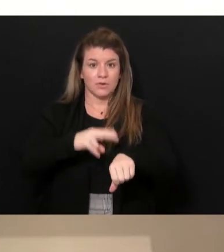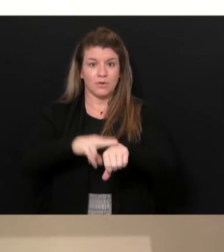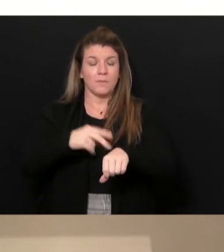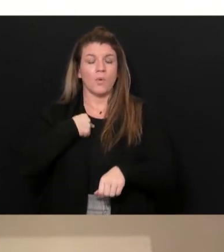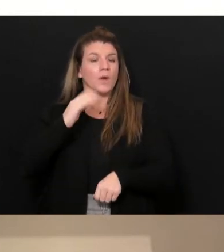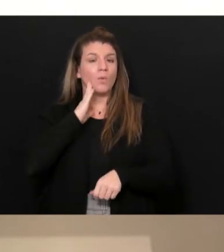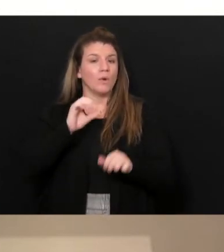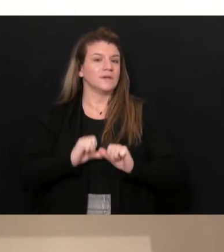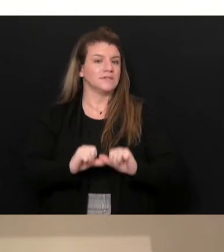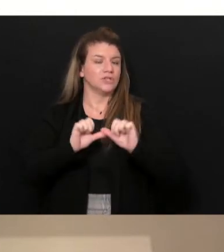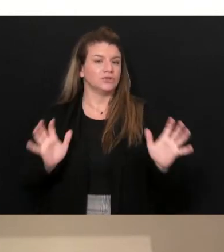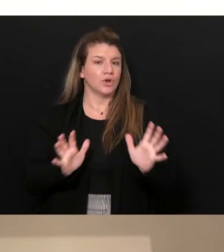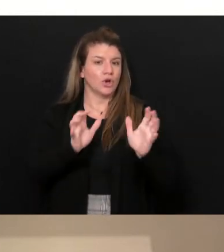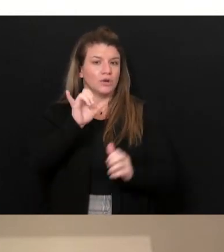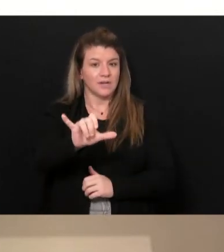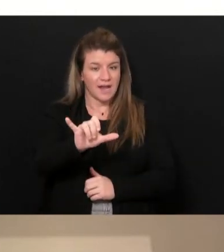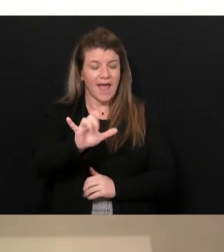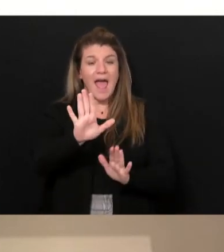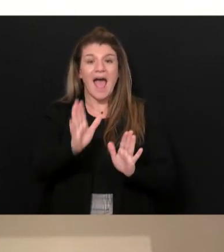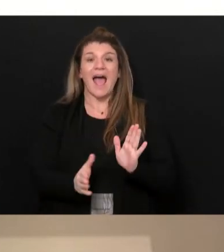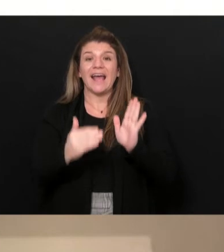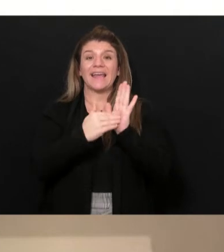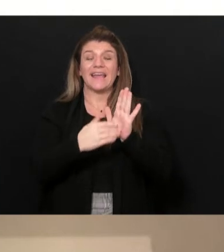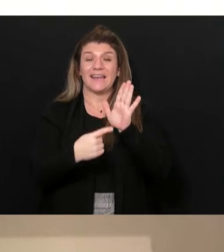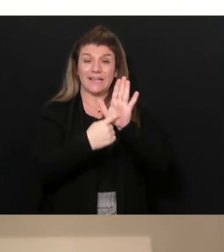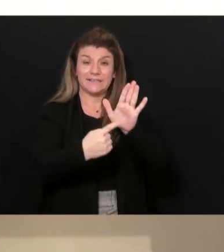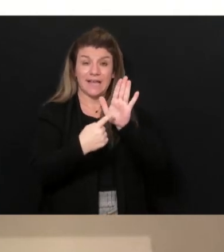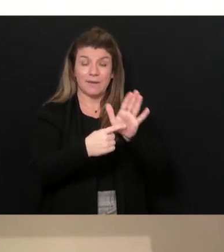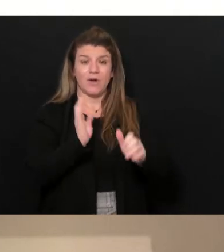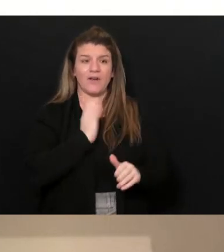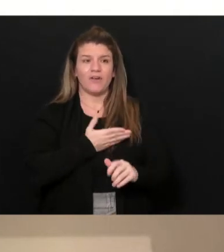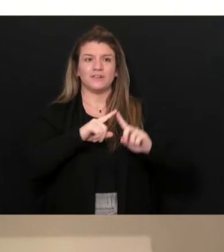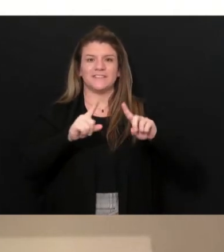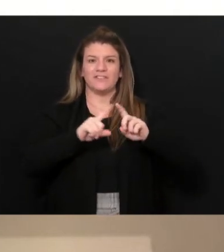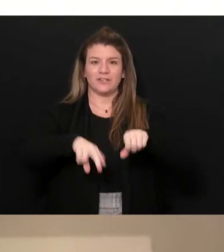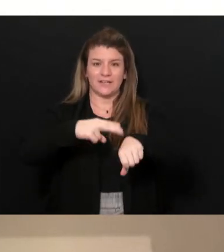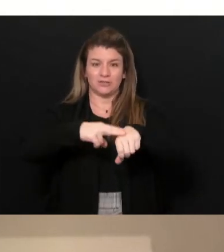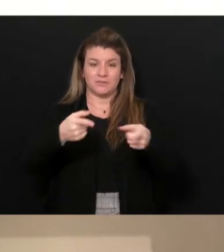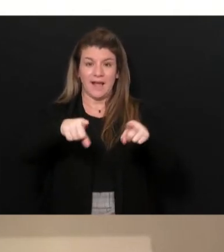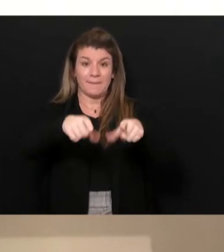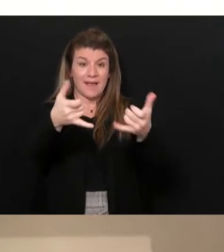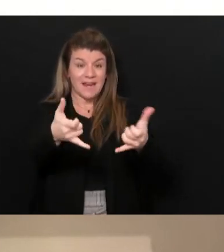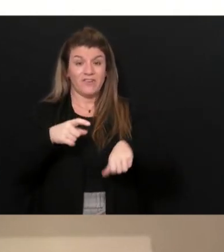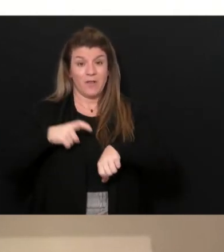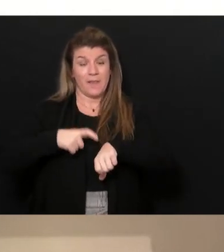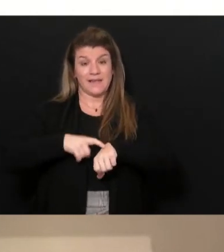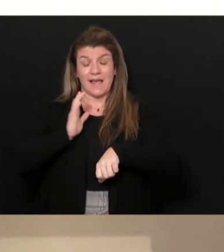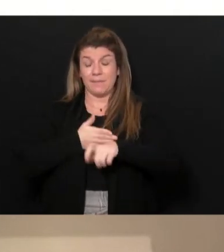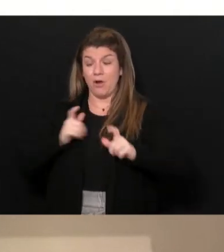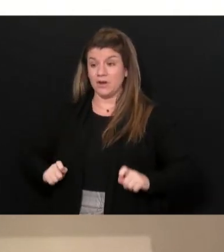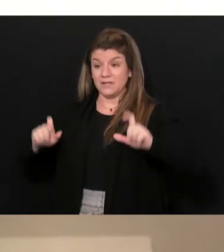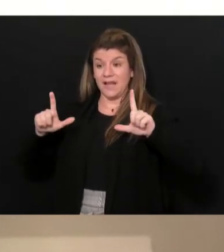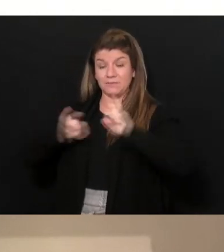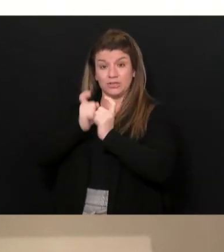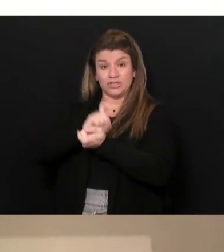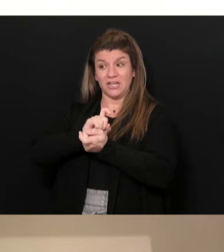that. Just to give you again an example of the dynamic nature of this, from the time the dashboard updated to that